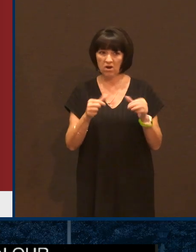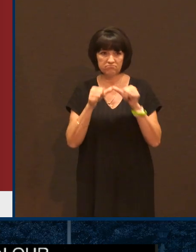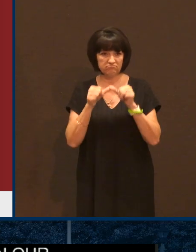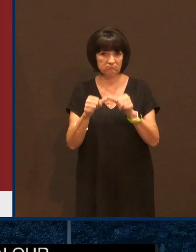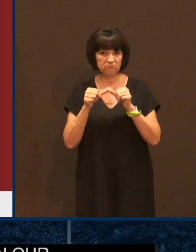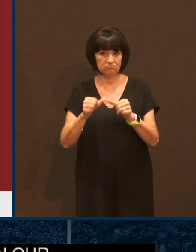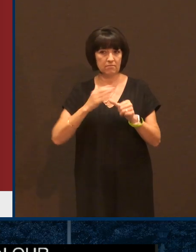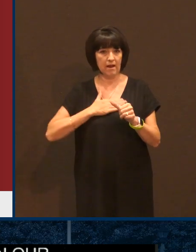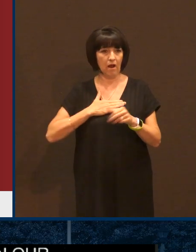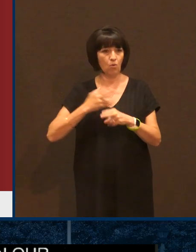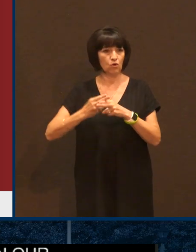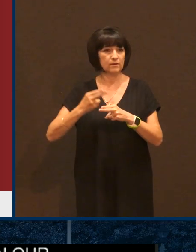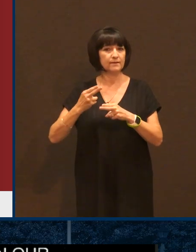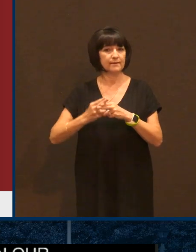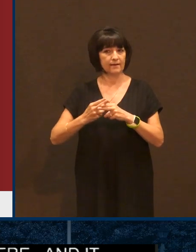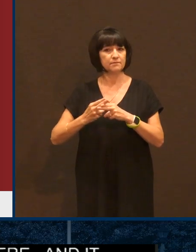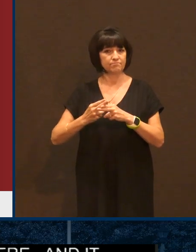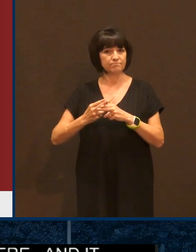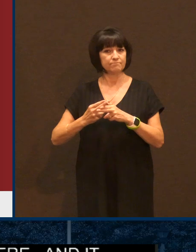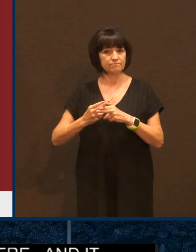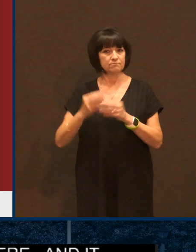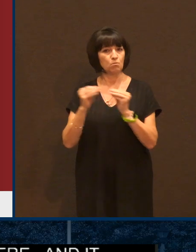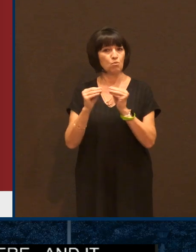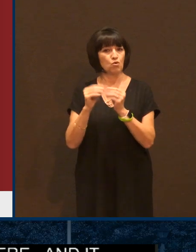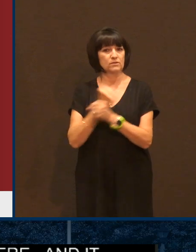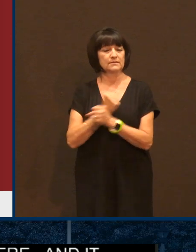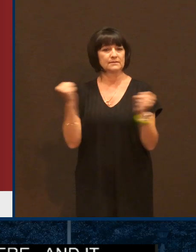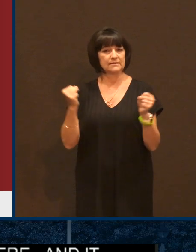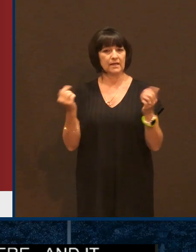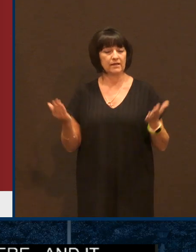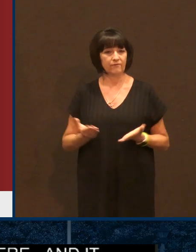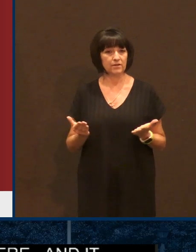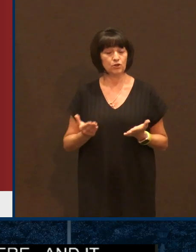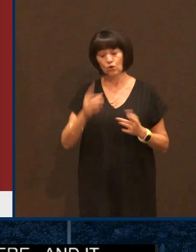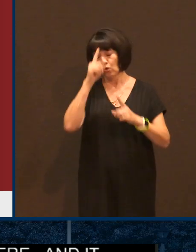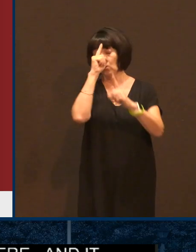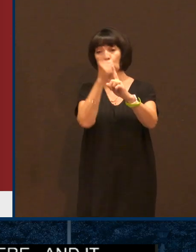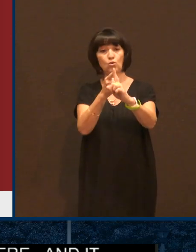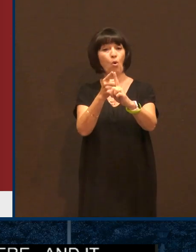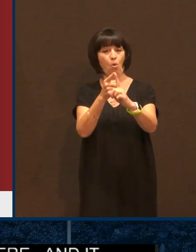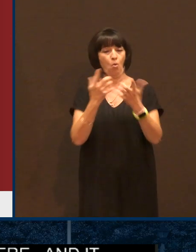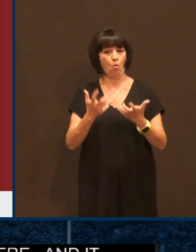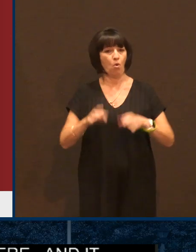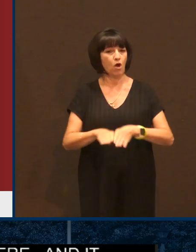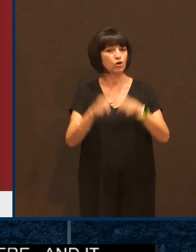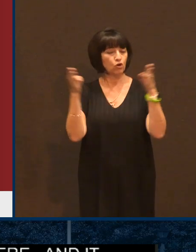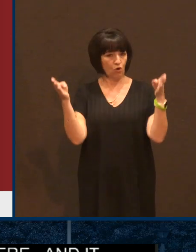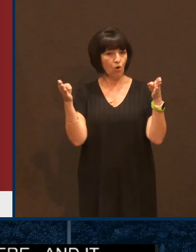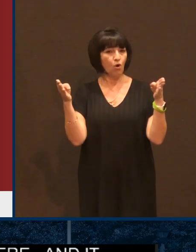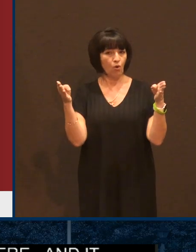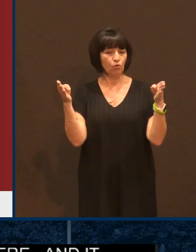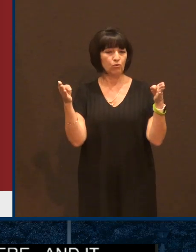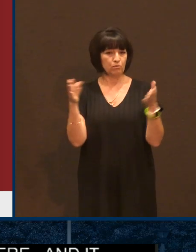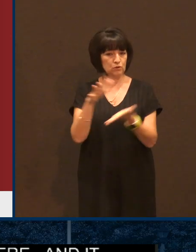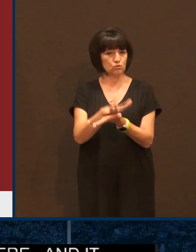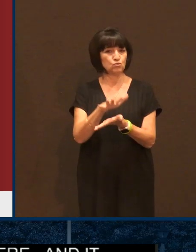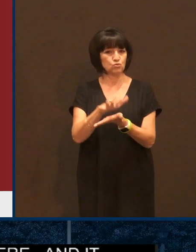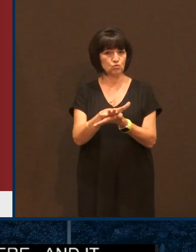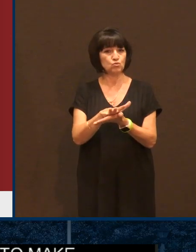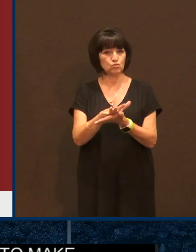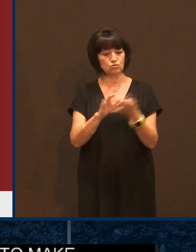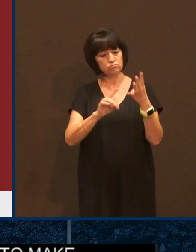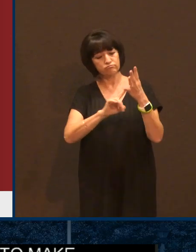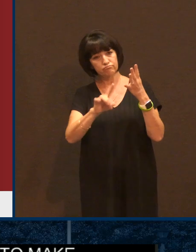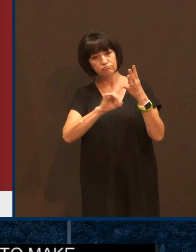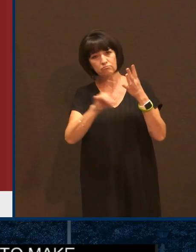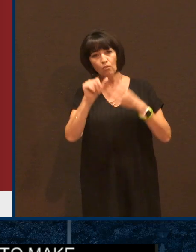able to open safely schools in the end of August, beginning of September, in